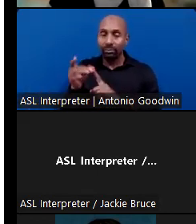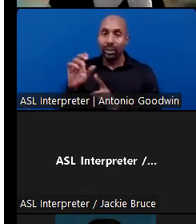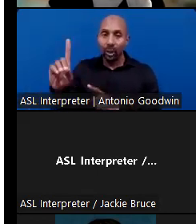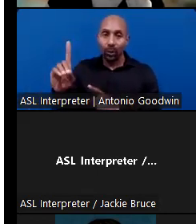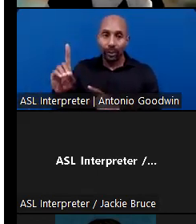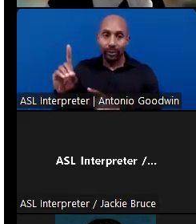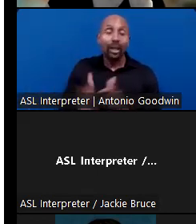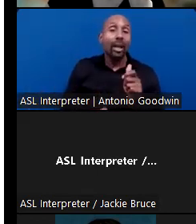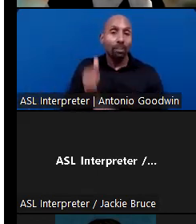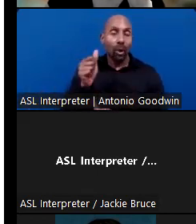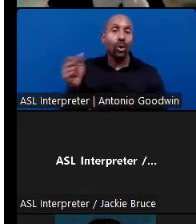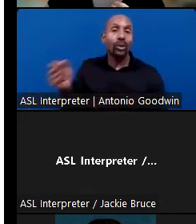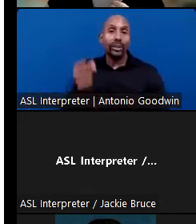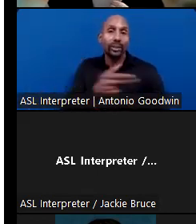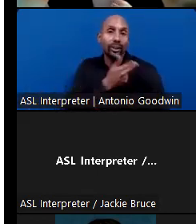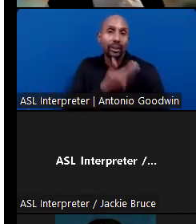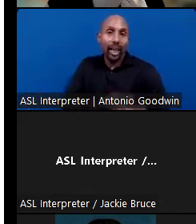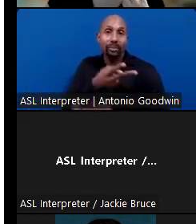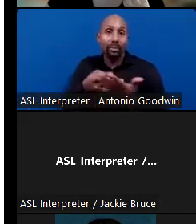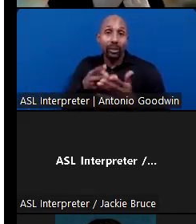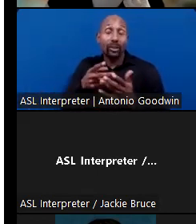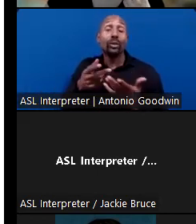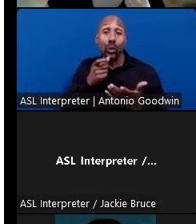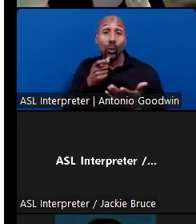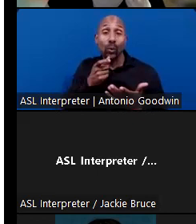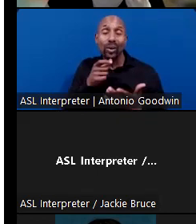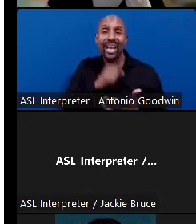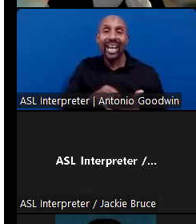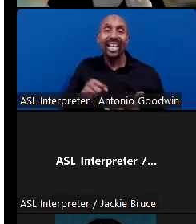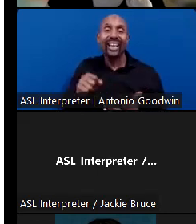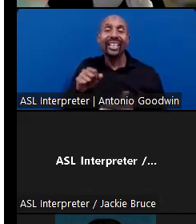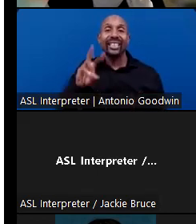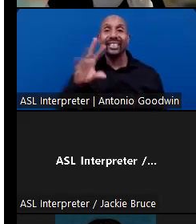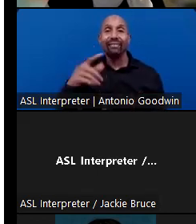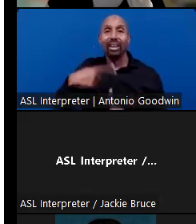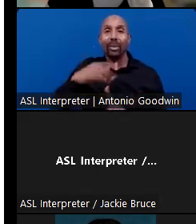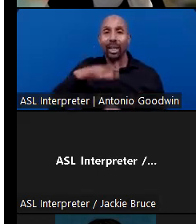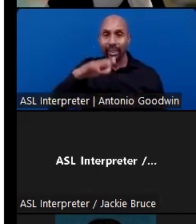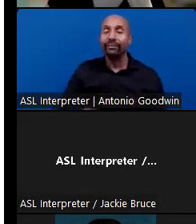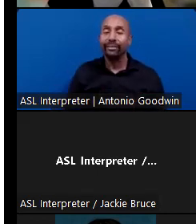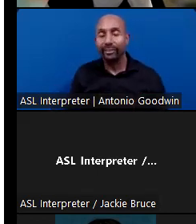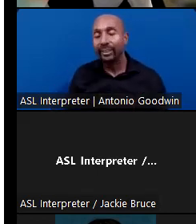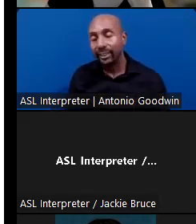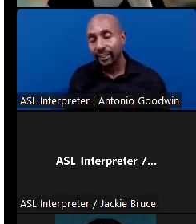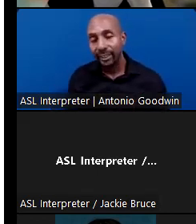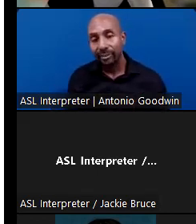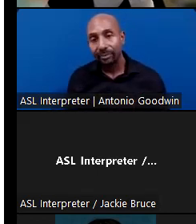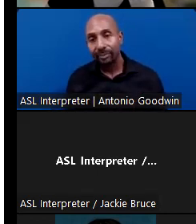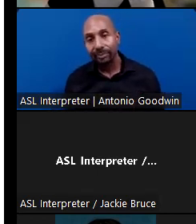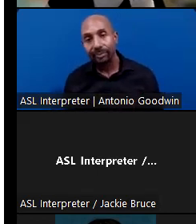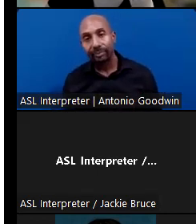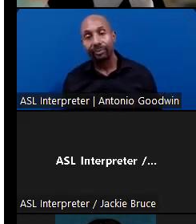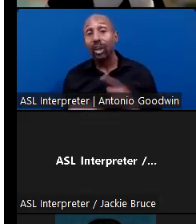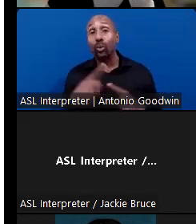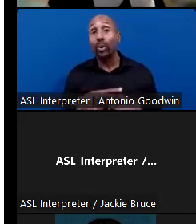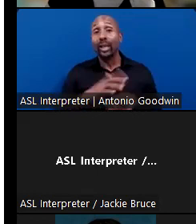older. The huge concern to me about that is in the beginning of the pandemic, before we